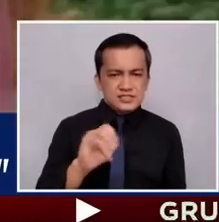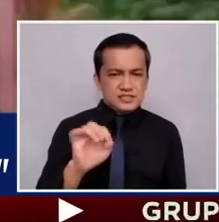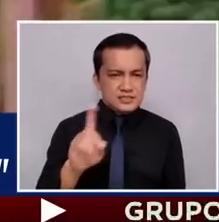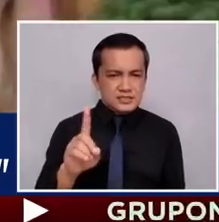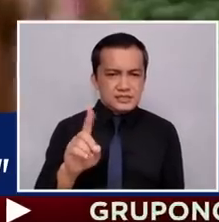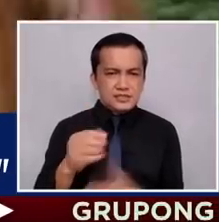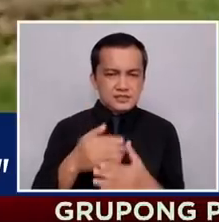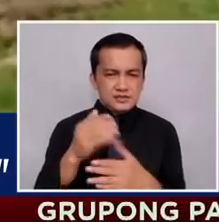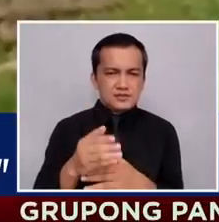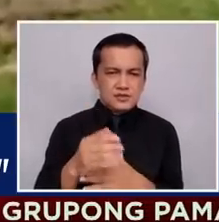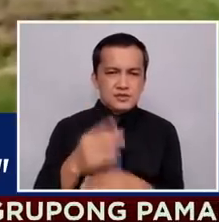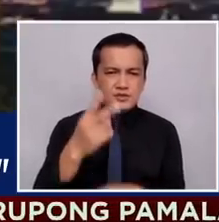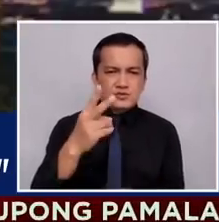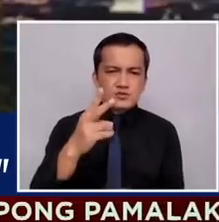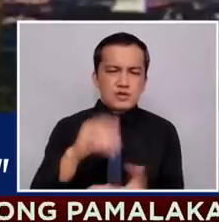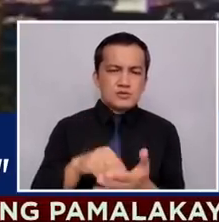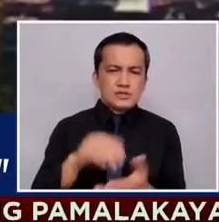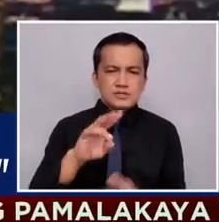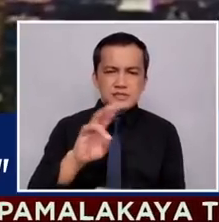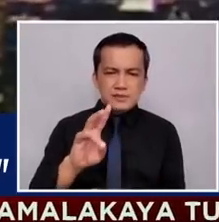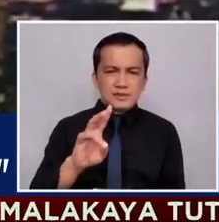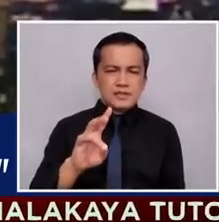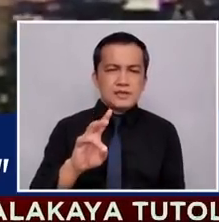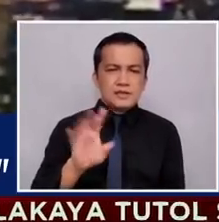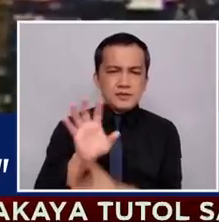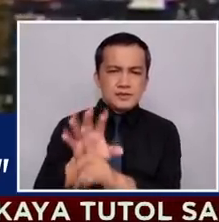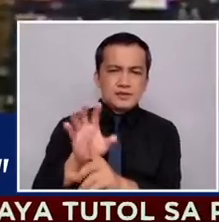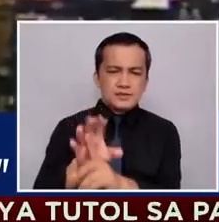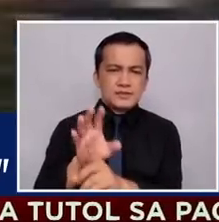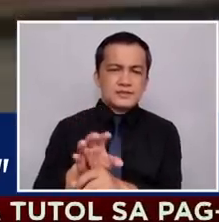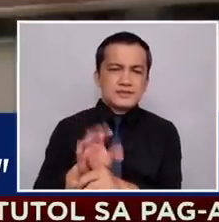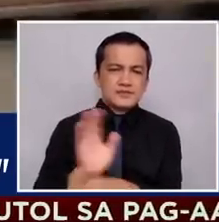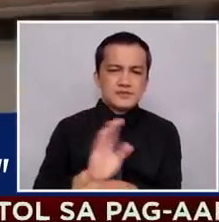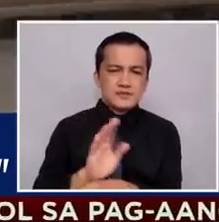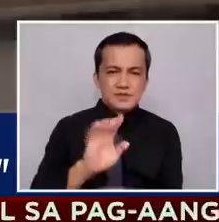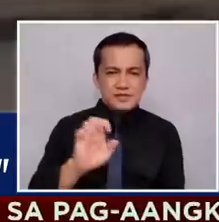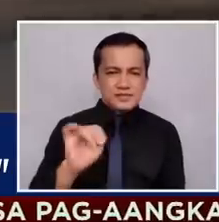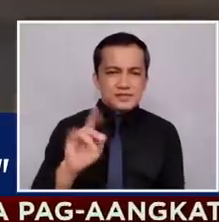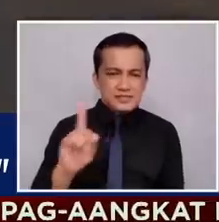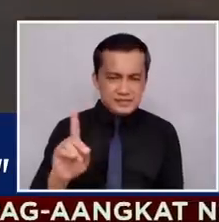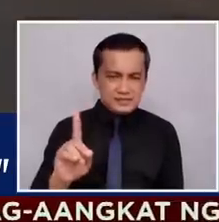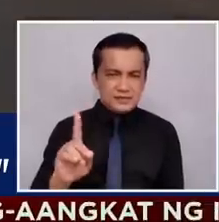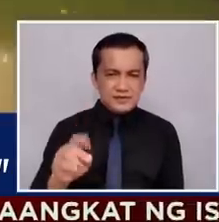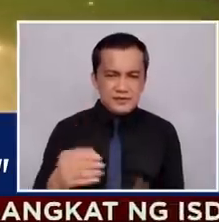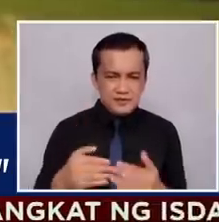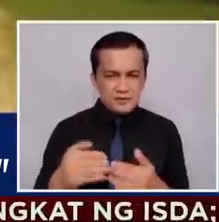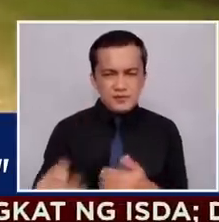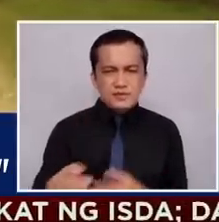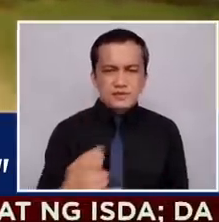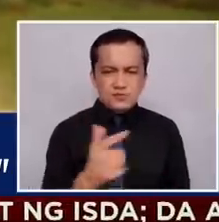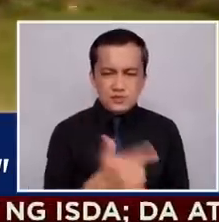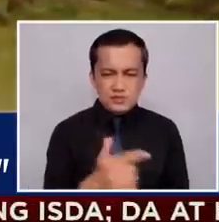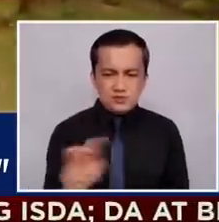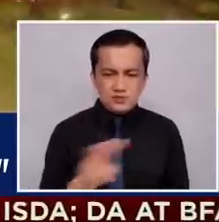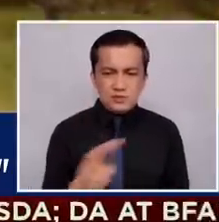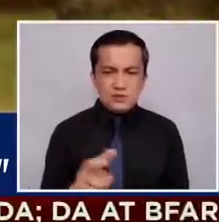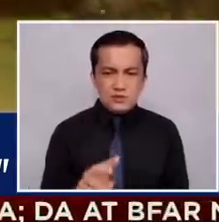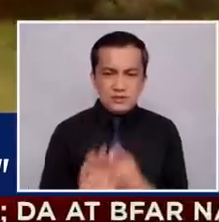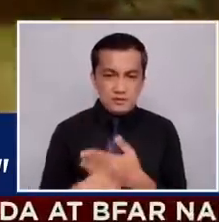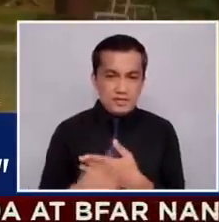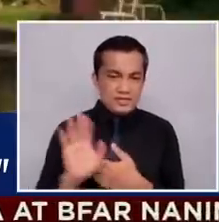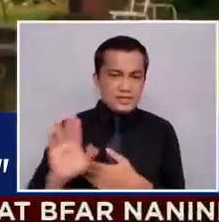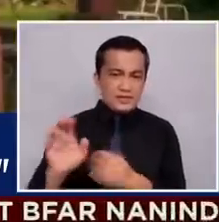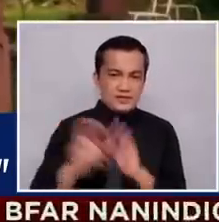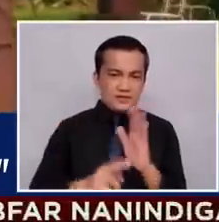sequel sa 2007 Disney blockbuster hit na Enchanted. Fast forward to 2022, nagbabalik ang kanyang papel